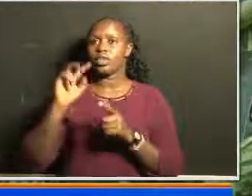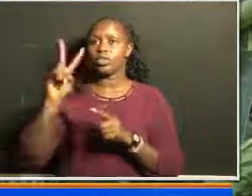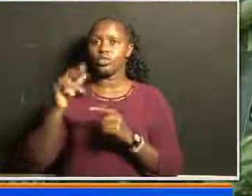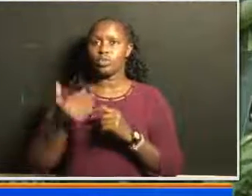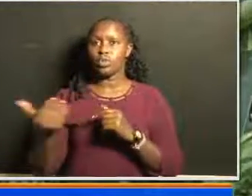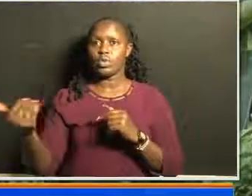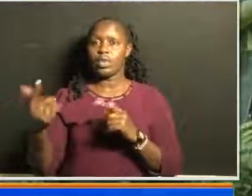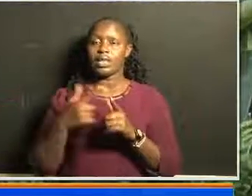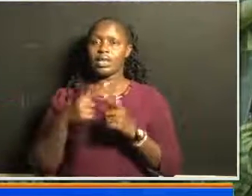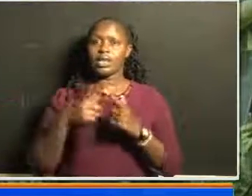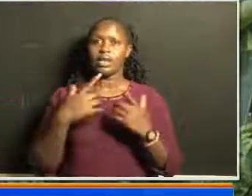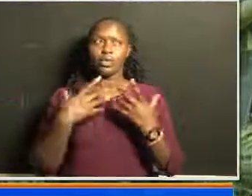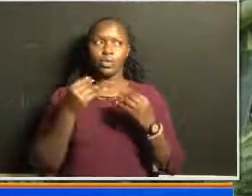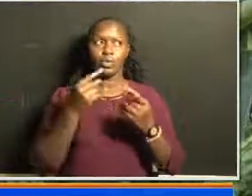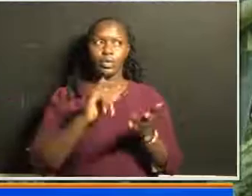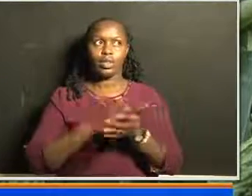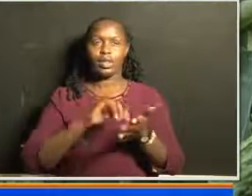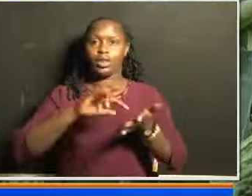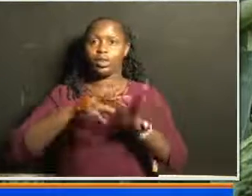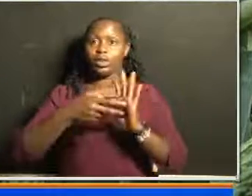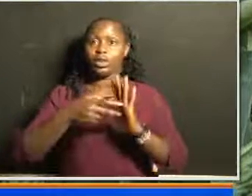go to enforce such a contract in court,